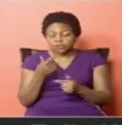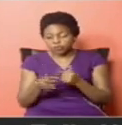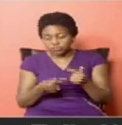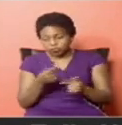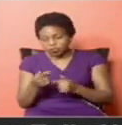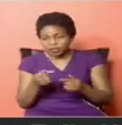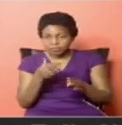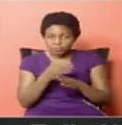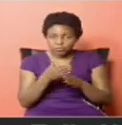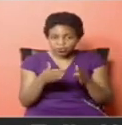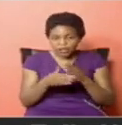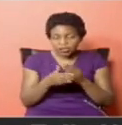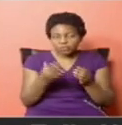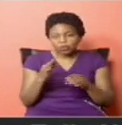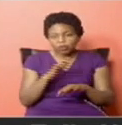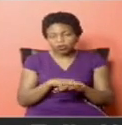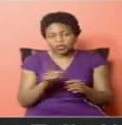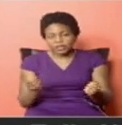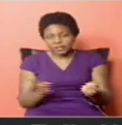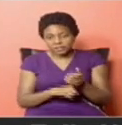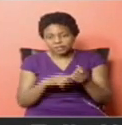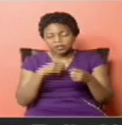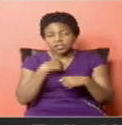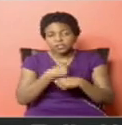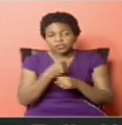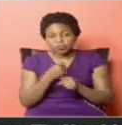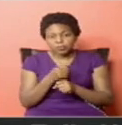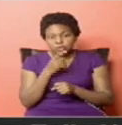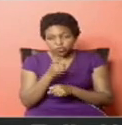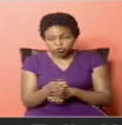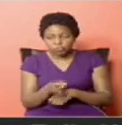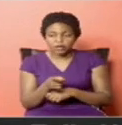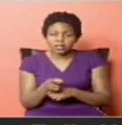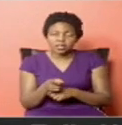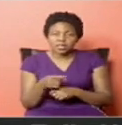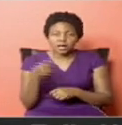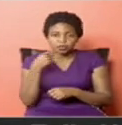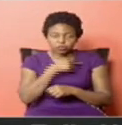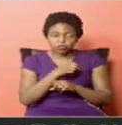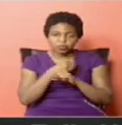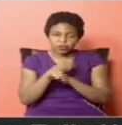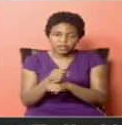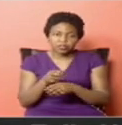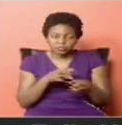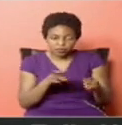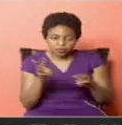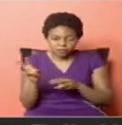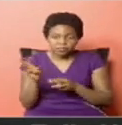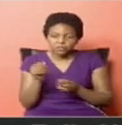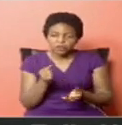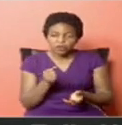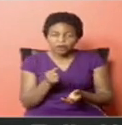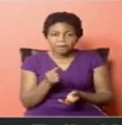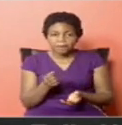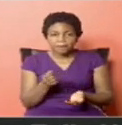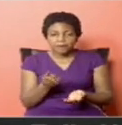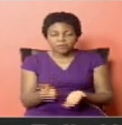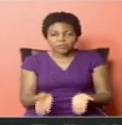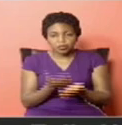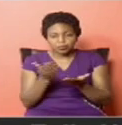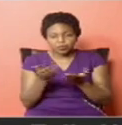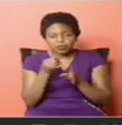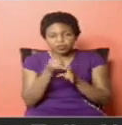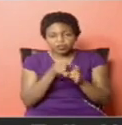building on the gains to ensure a more robust social protection system that fosters inclusive and faster